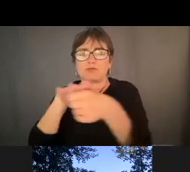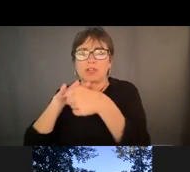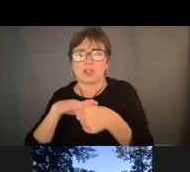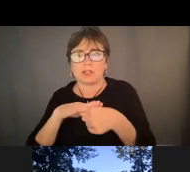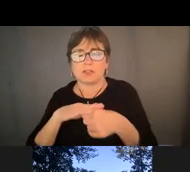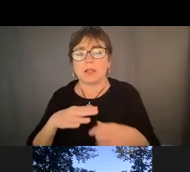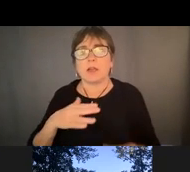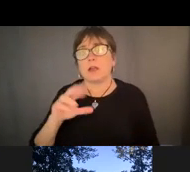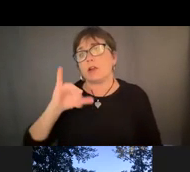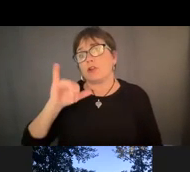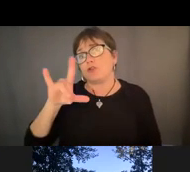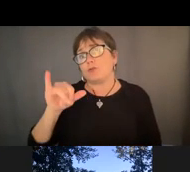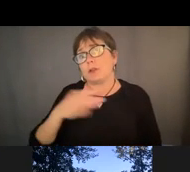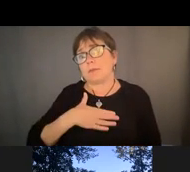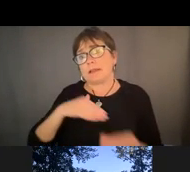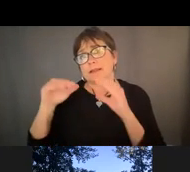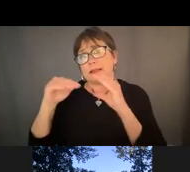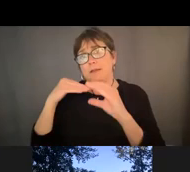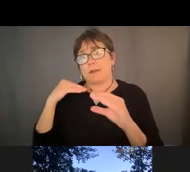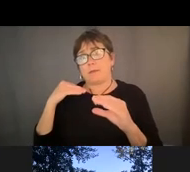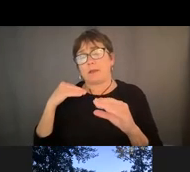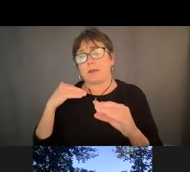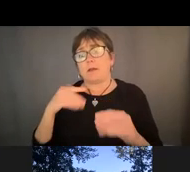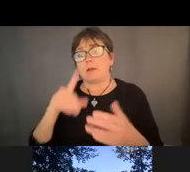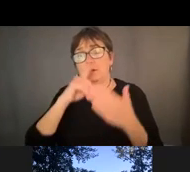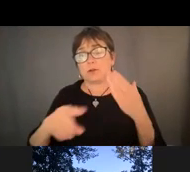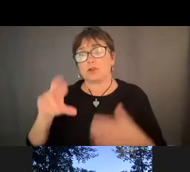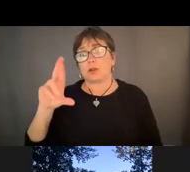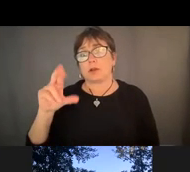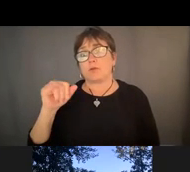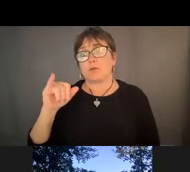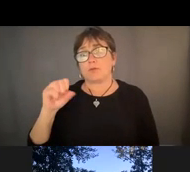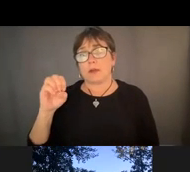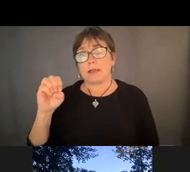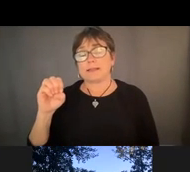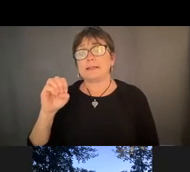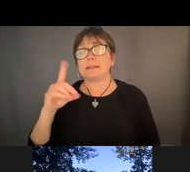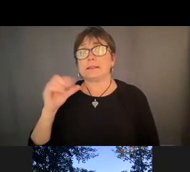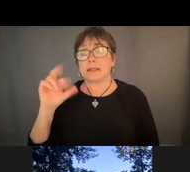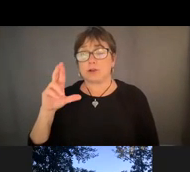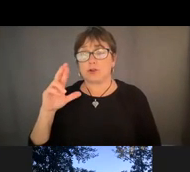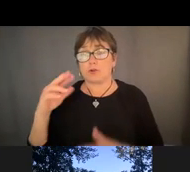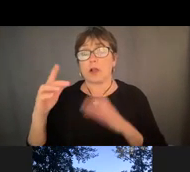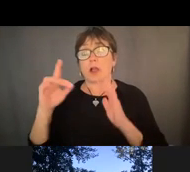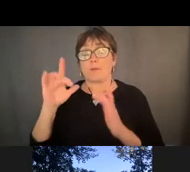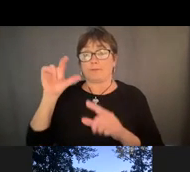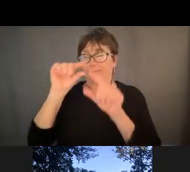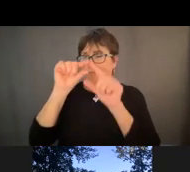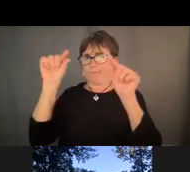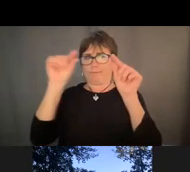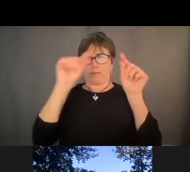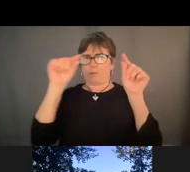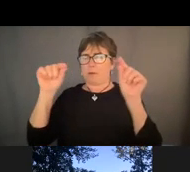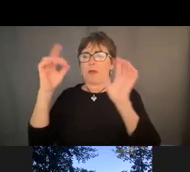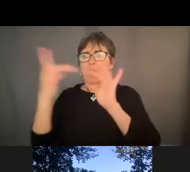please email me. You can either go to the RAISE Center, contact us, or my email address, which I'm not